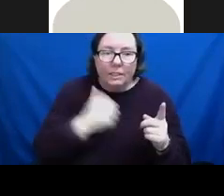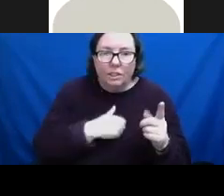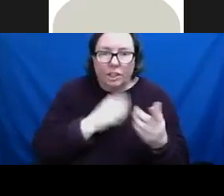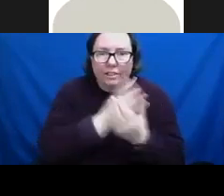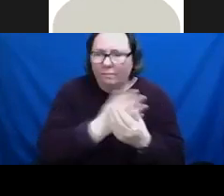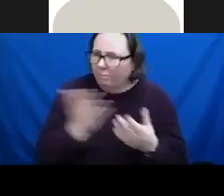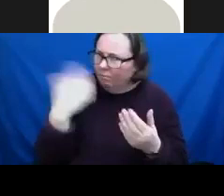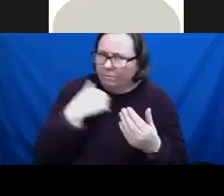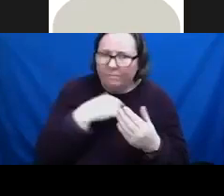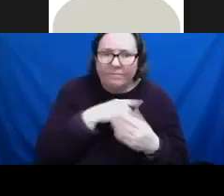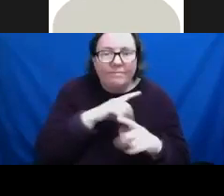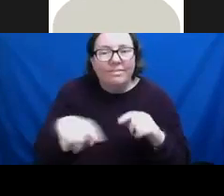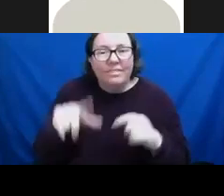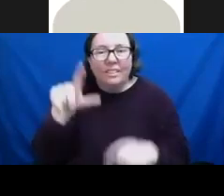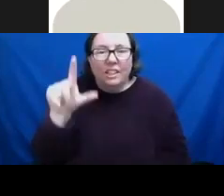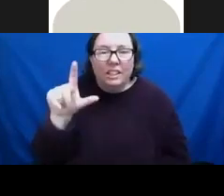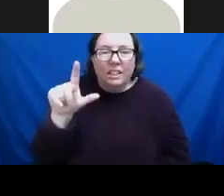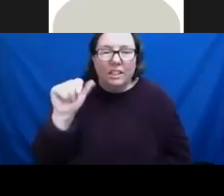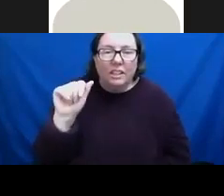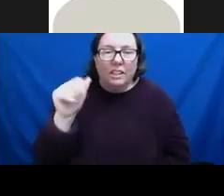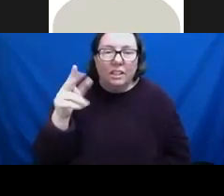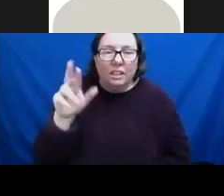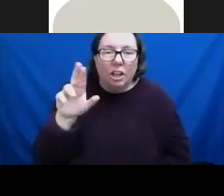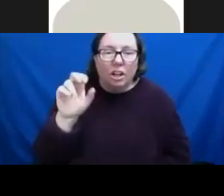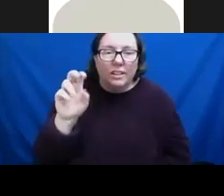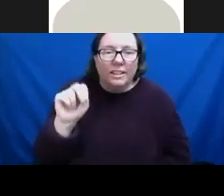No, no. Lauren Thompson.